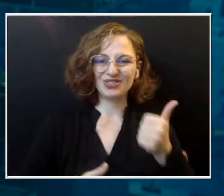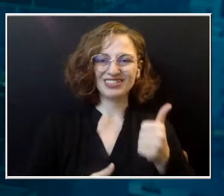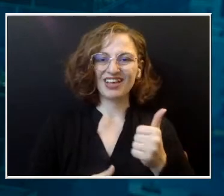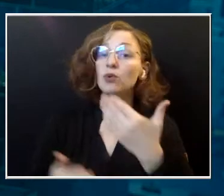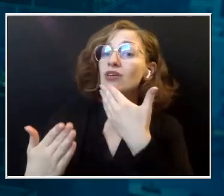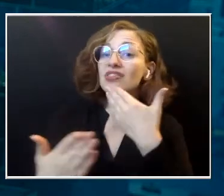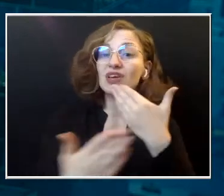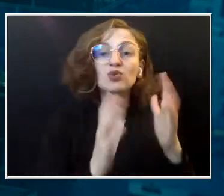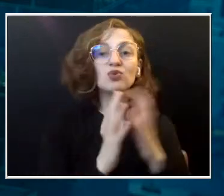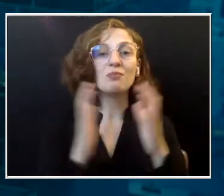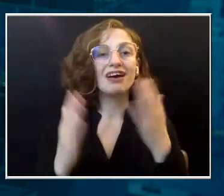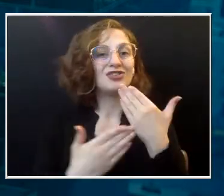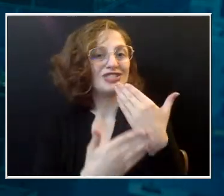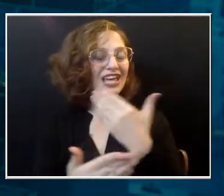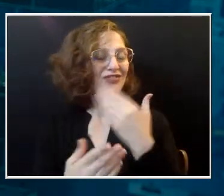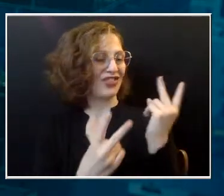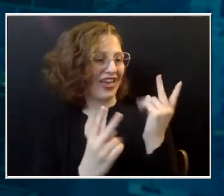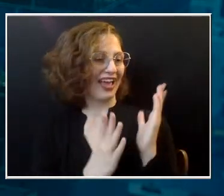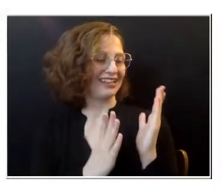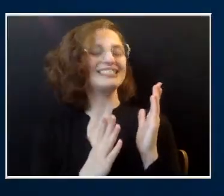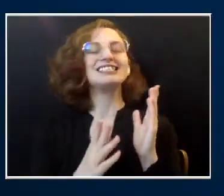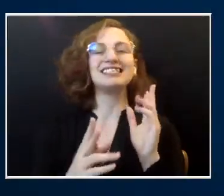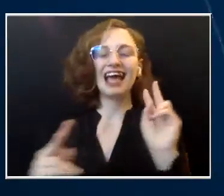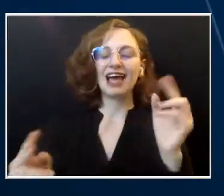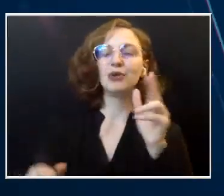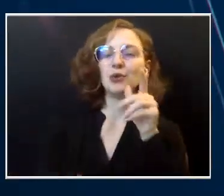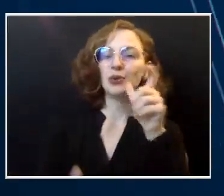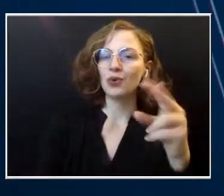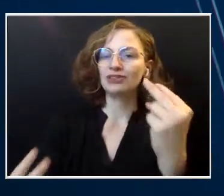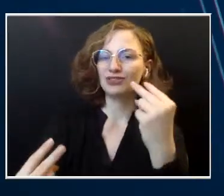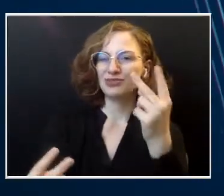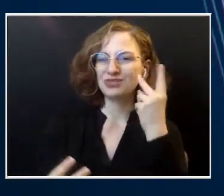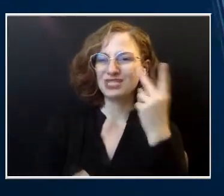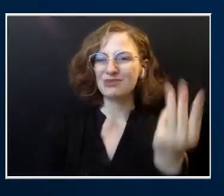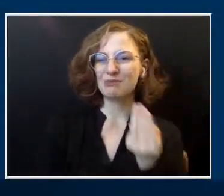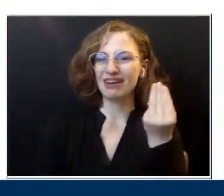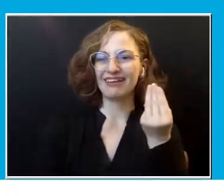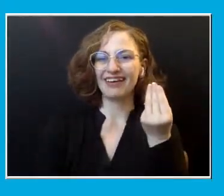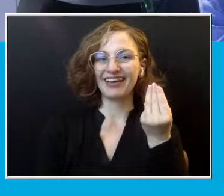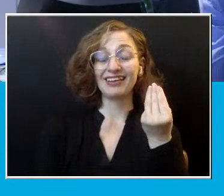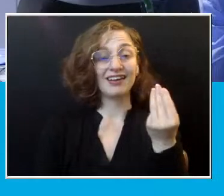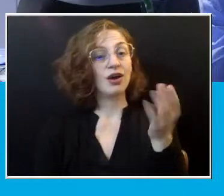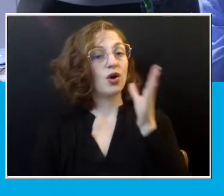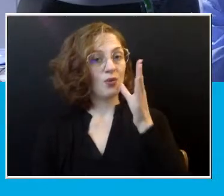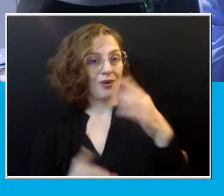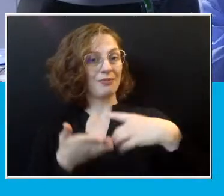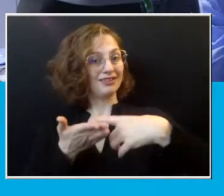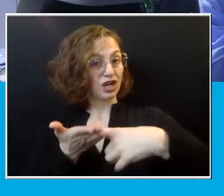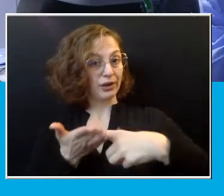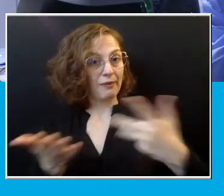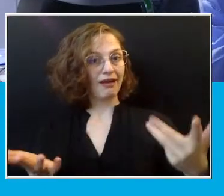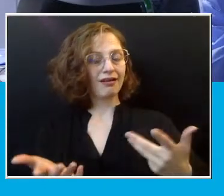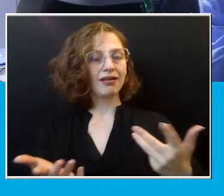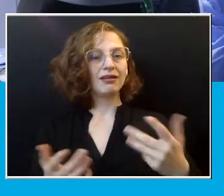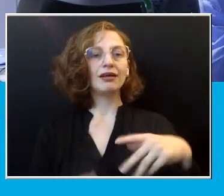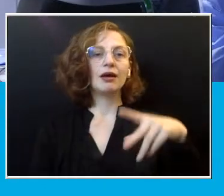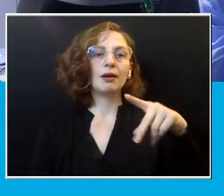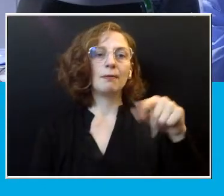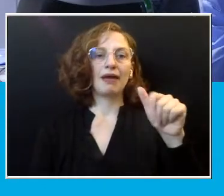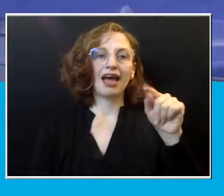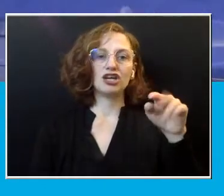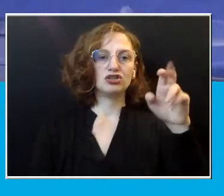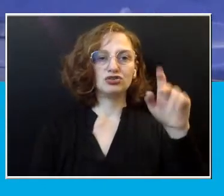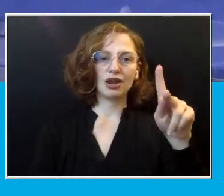to our viewers for being with us. We'll see you back here on Monday. Coming up Monday on the Morning Medical Update, Patrick Lamphere had his